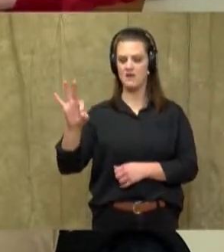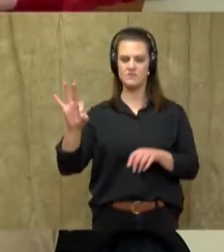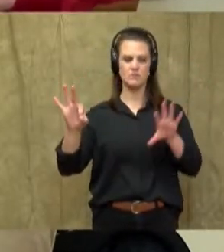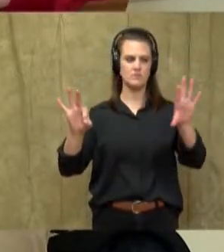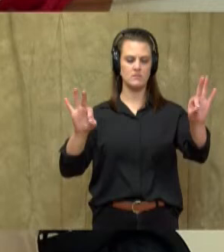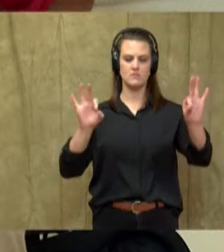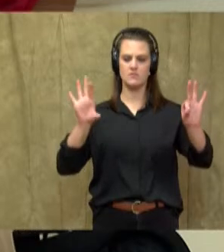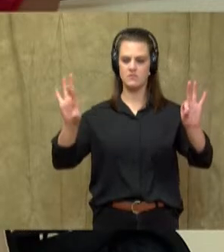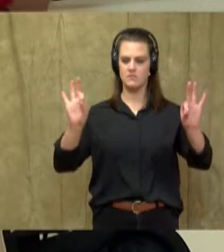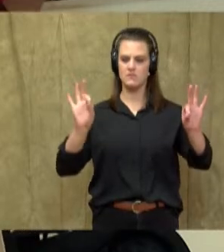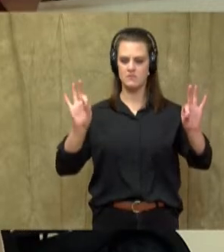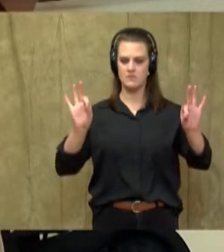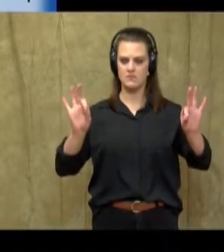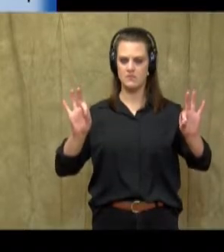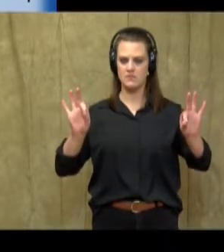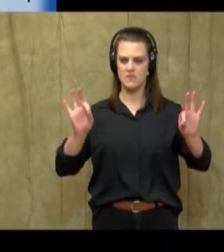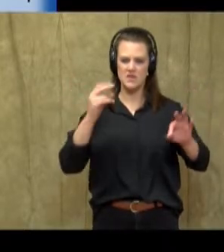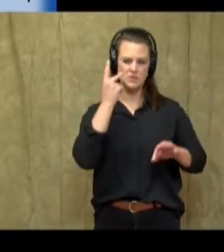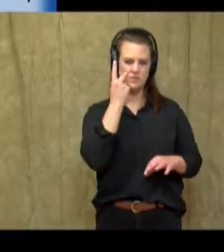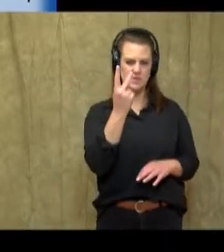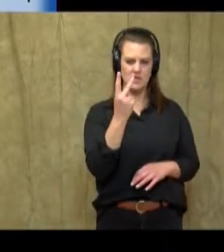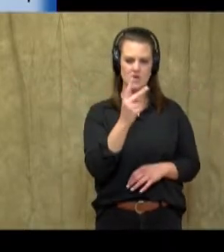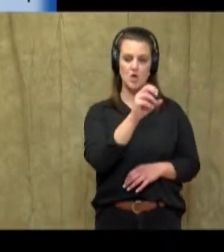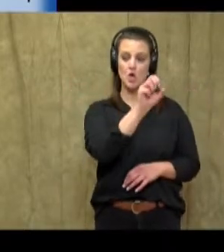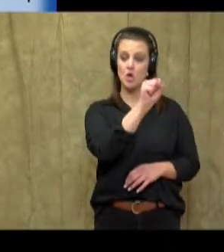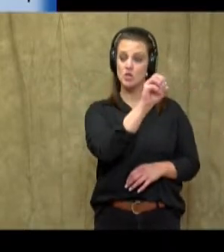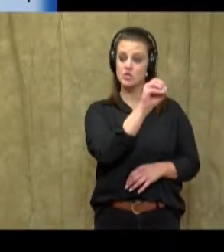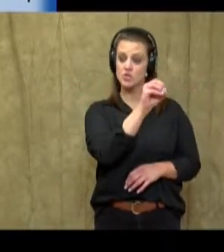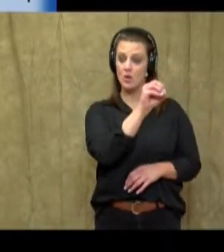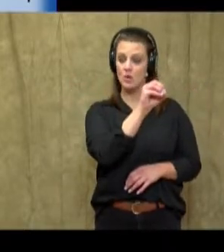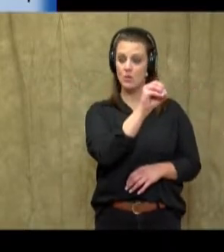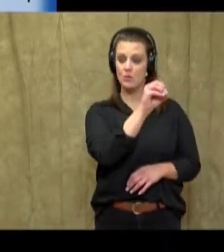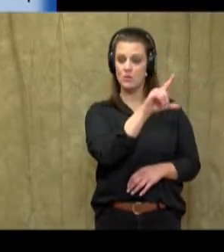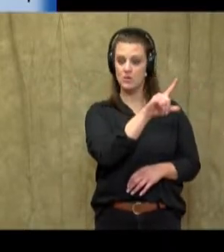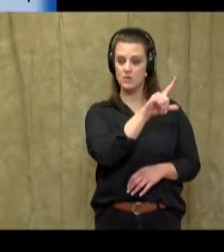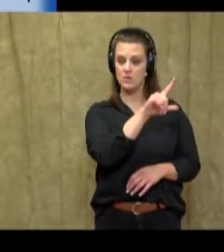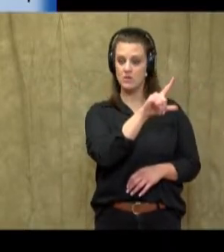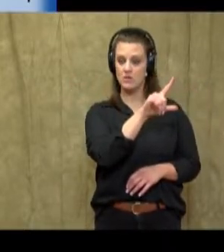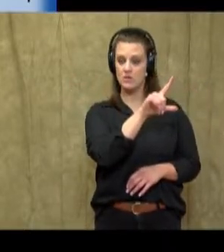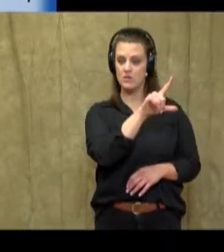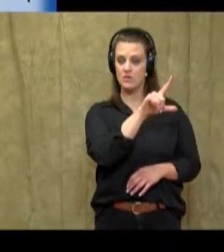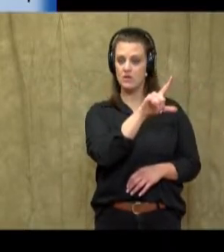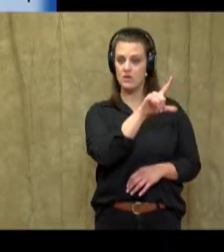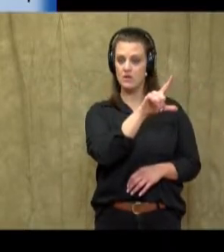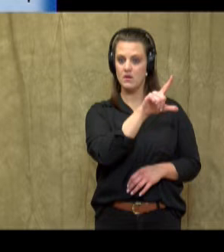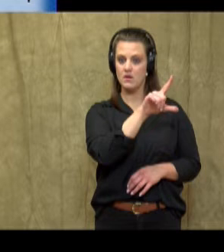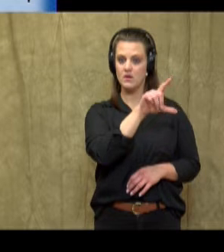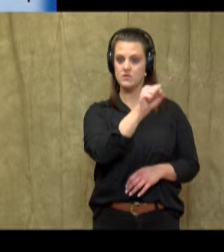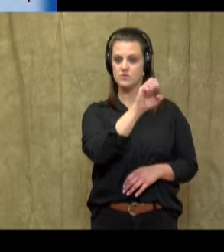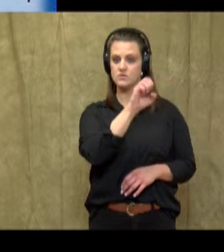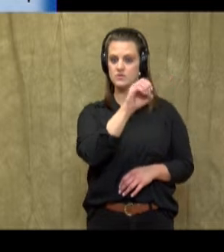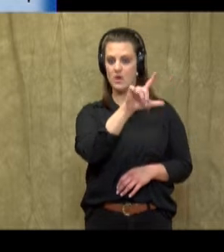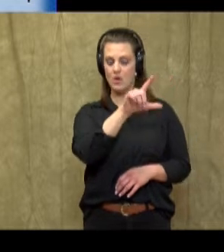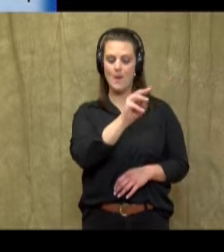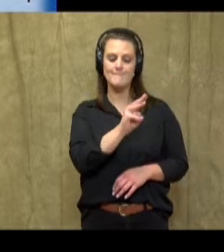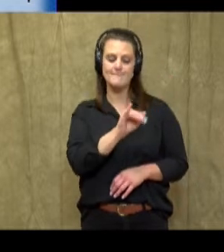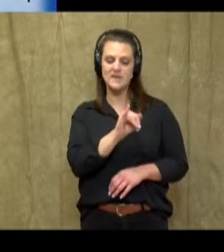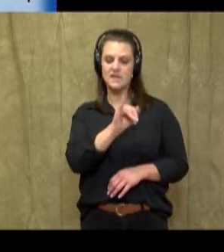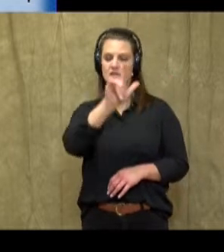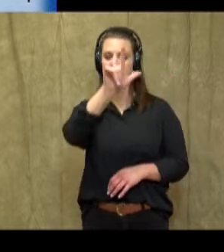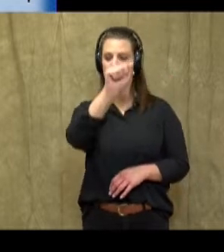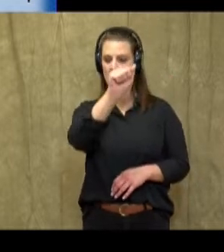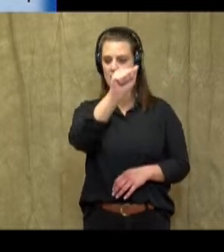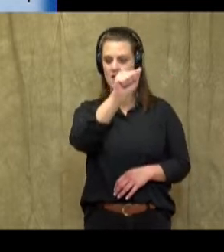choices. You see so, then me, then la in that first